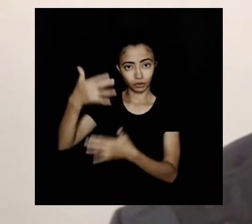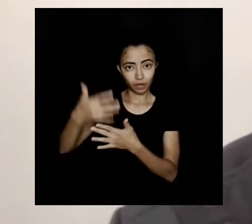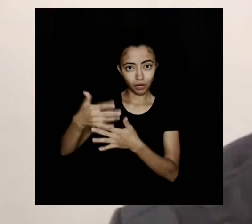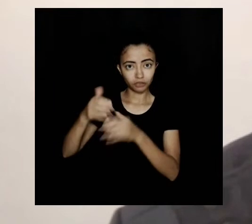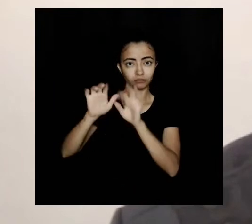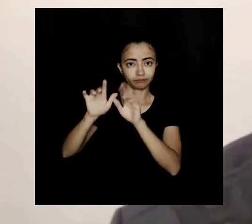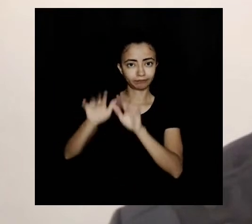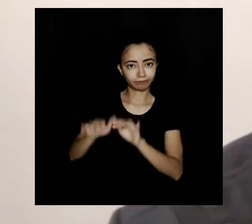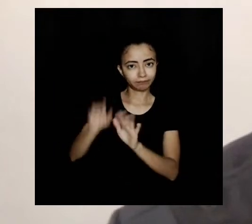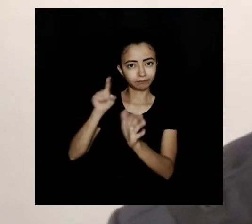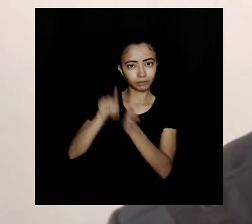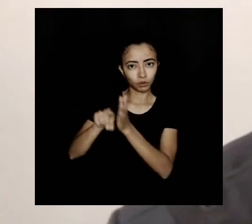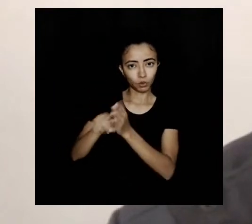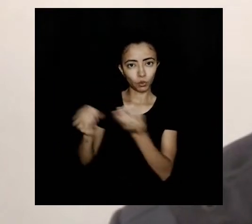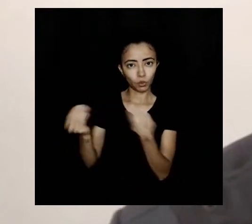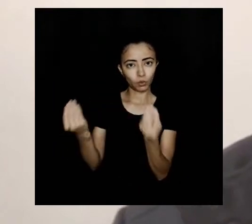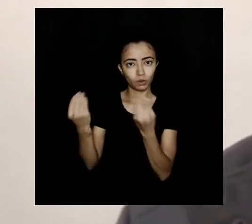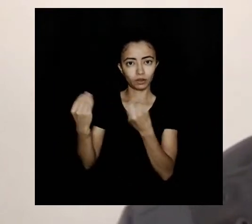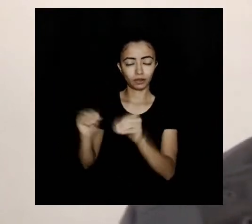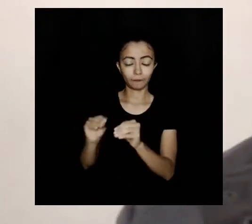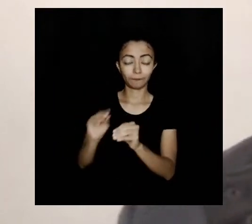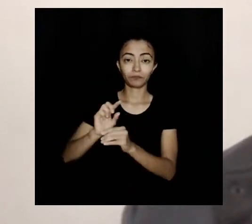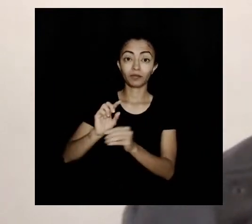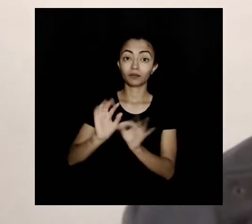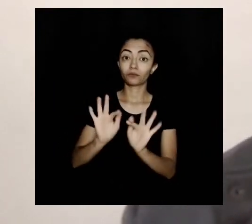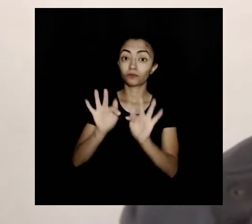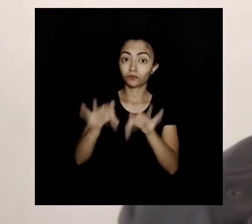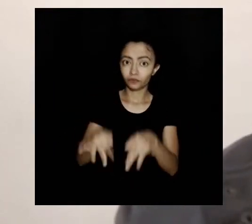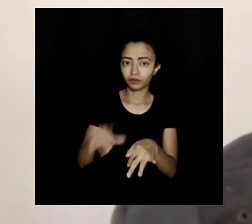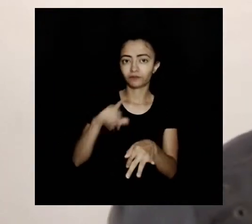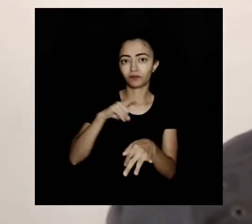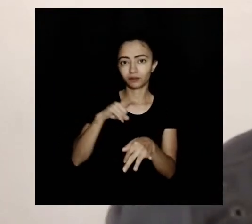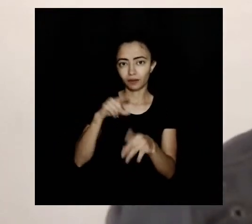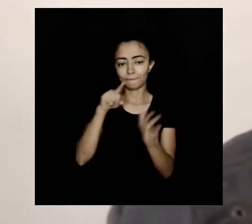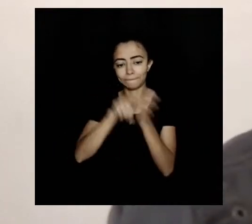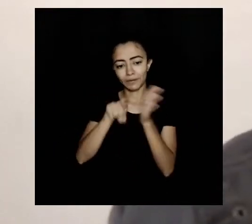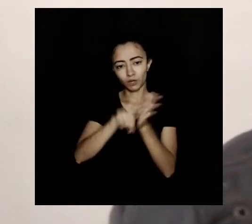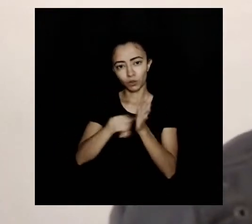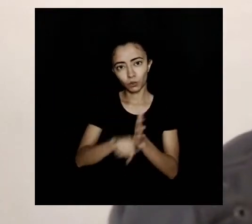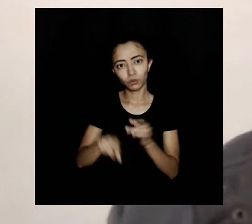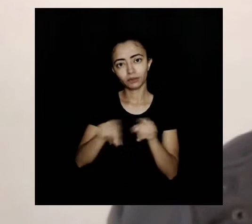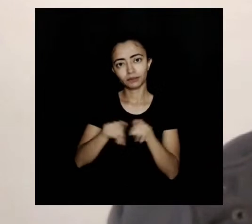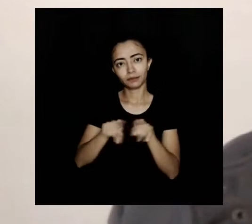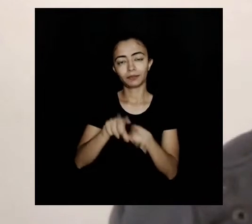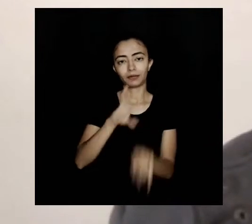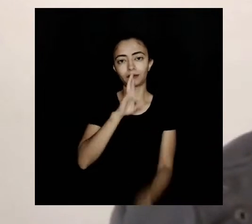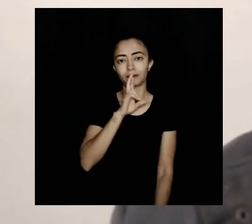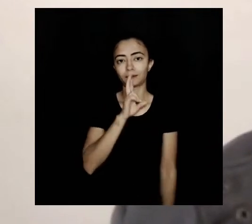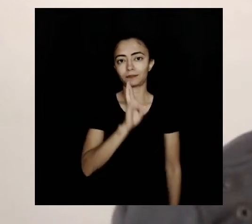and then at the end, we'll have a round of Q&A.